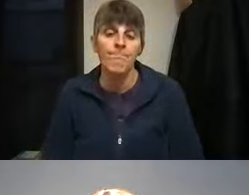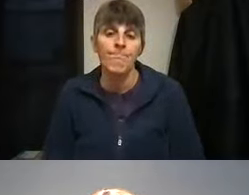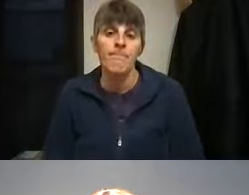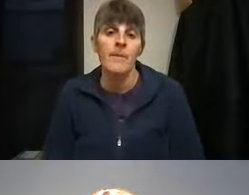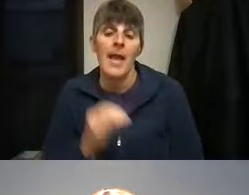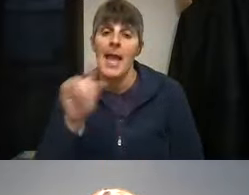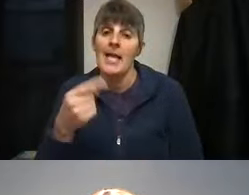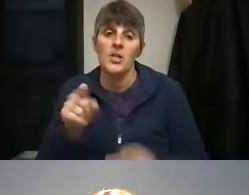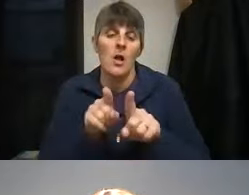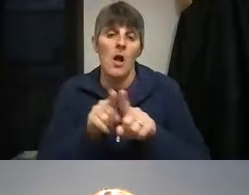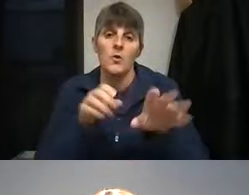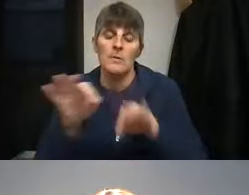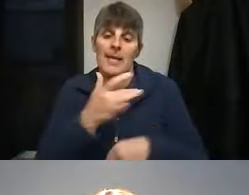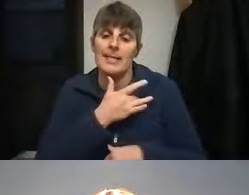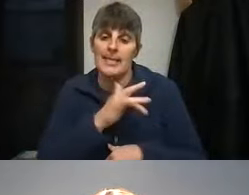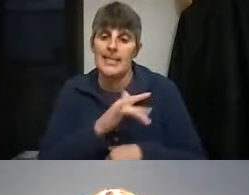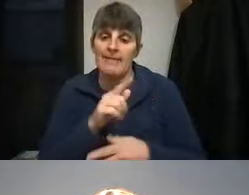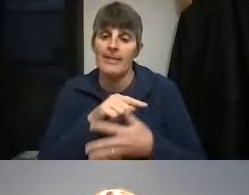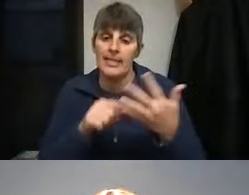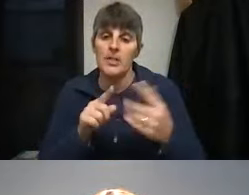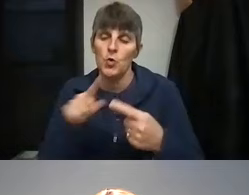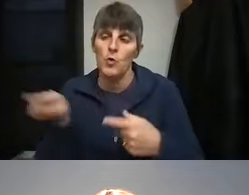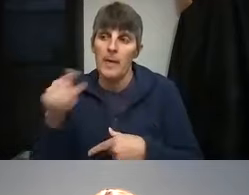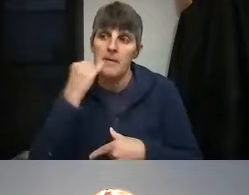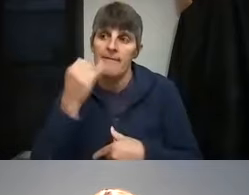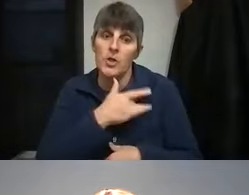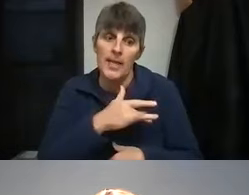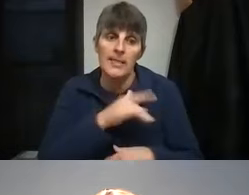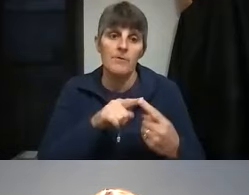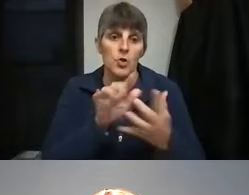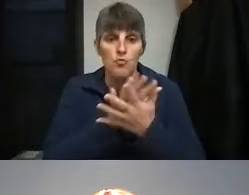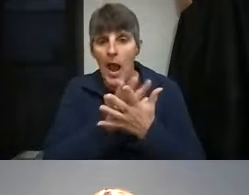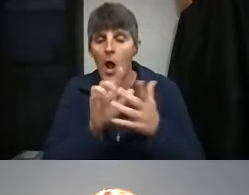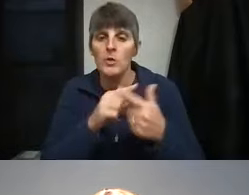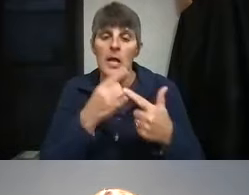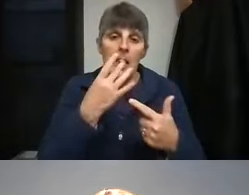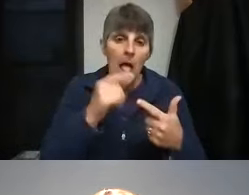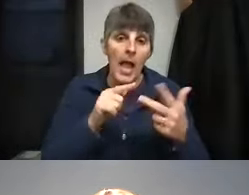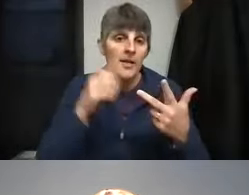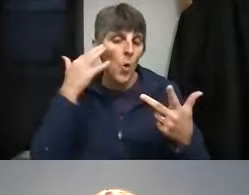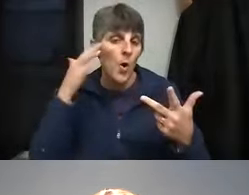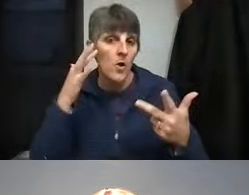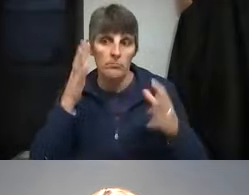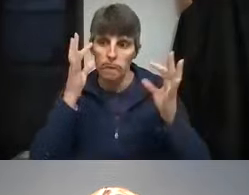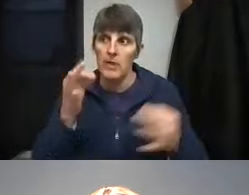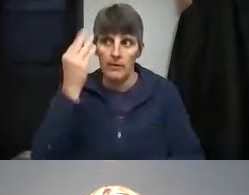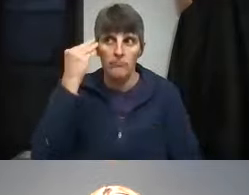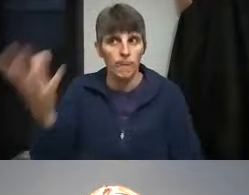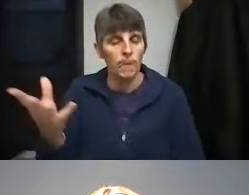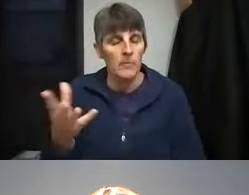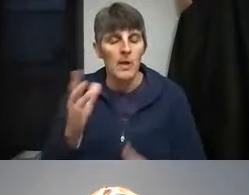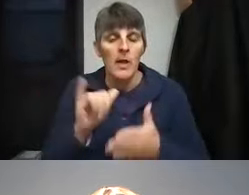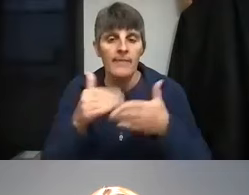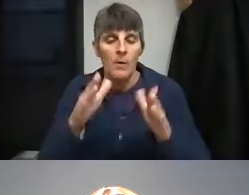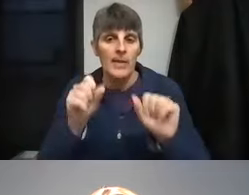And just also explain sensitivities to them. If they're sensitive to crowds, light, or noise, I would definitely explain that. So in that